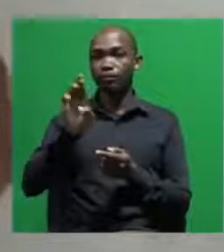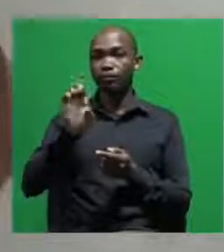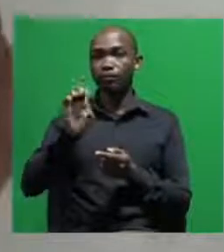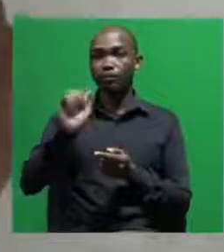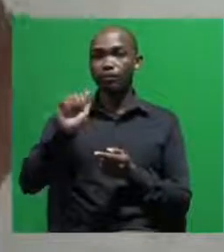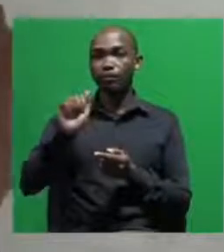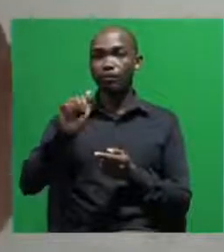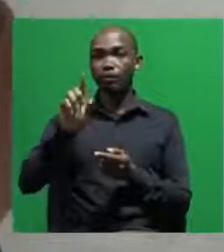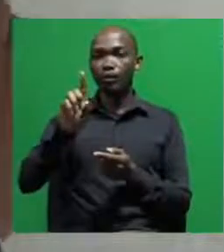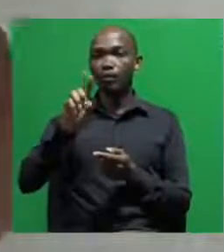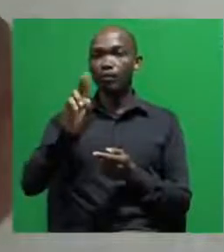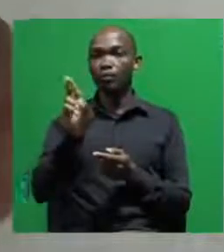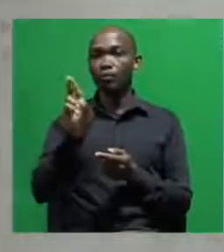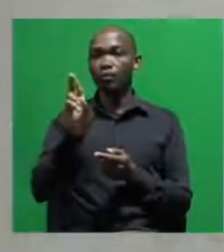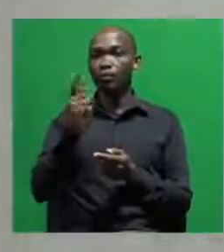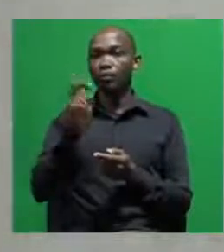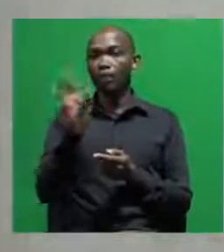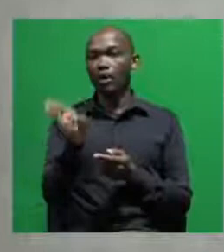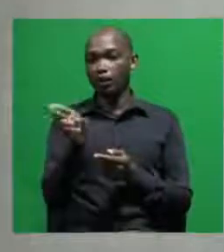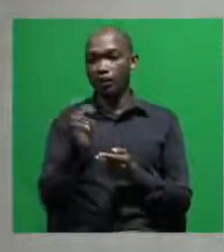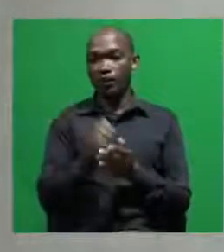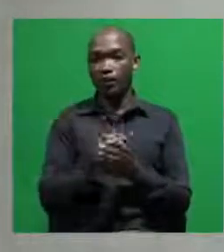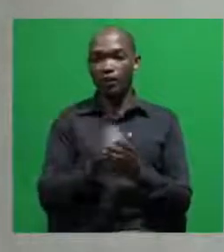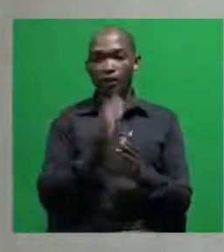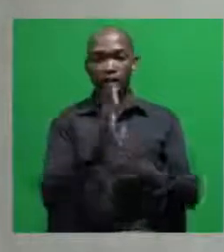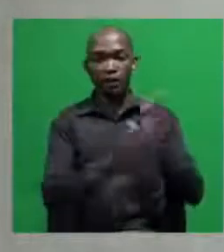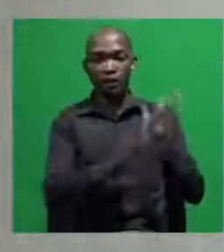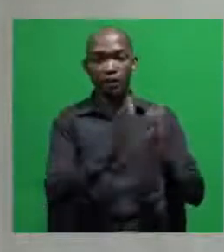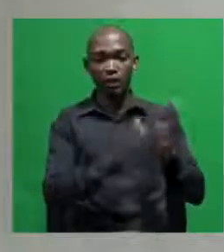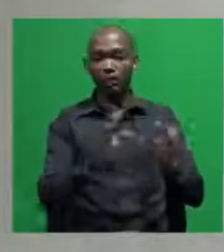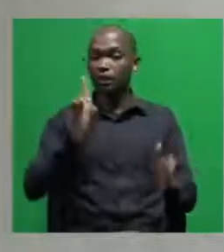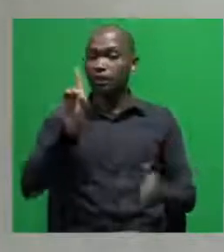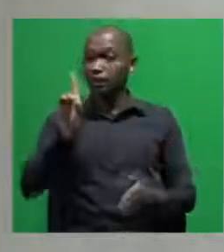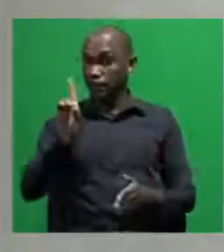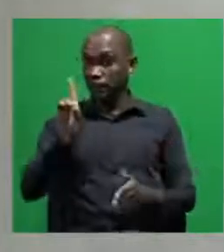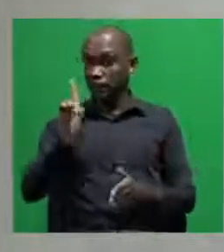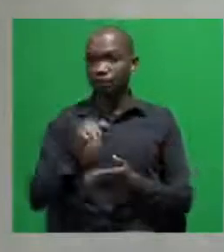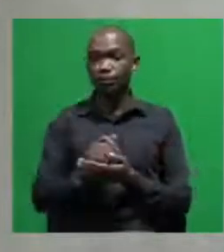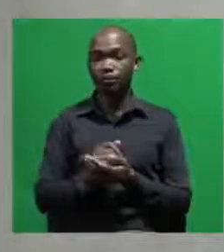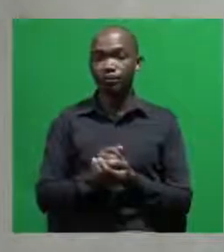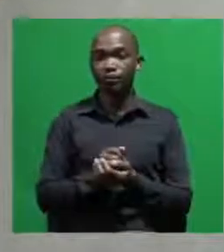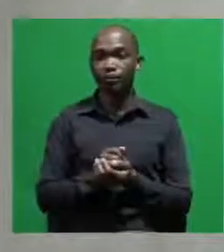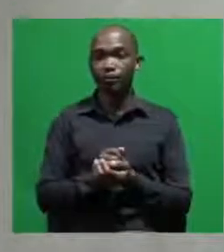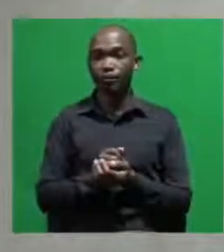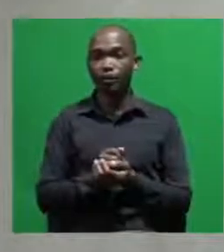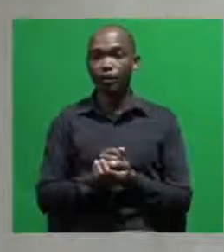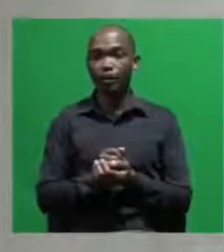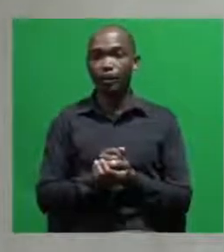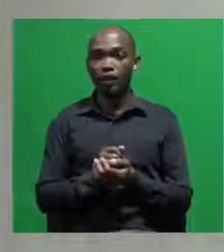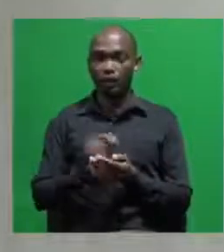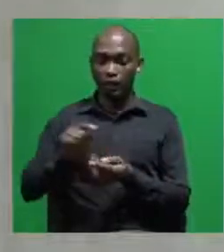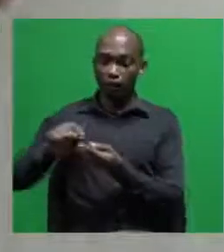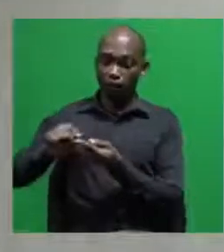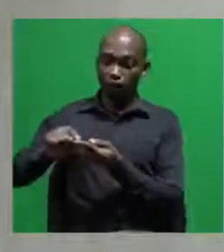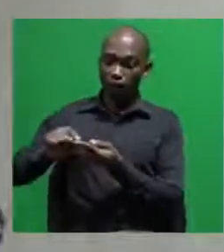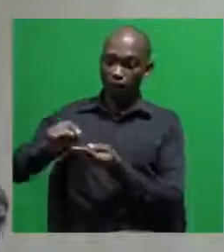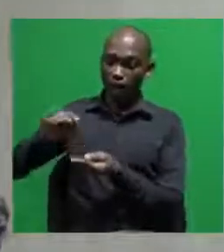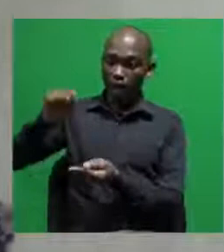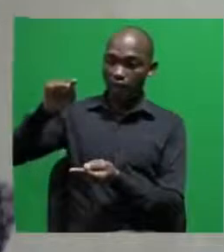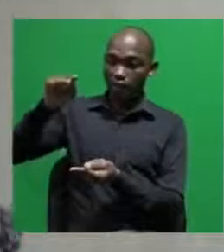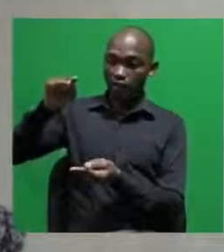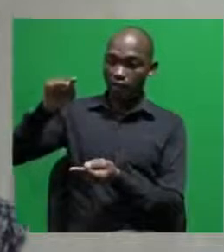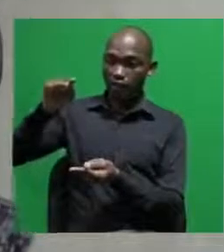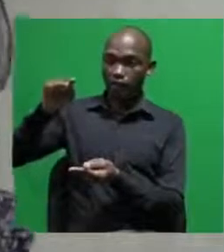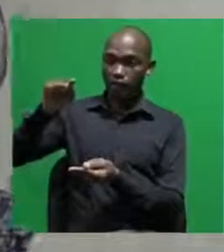which is denoted by b. And the last dimension, we have this one, which